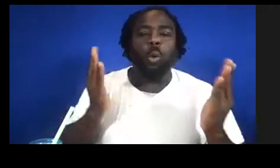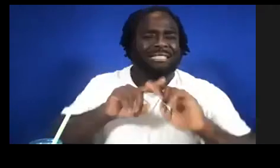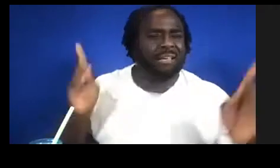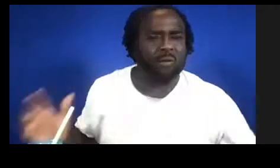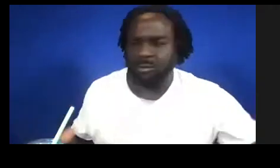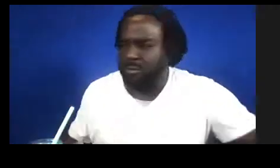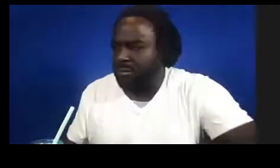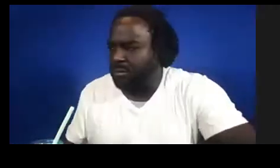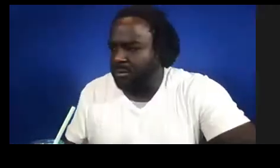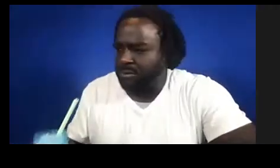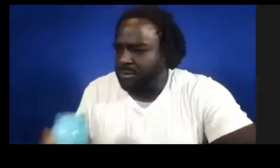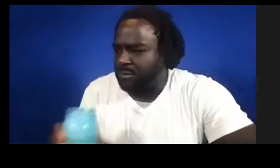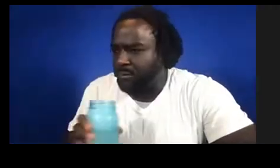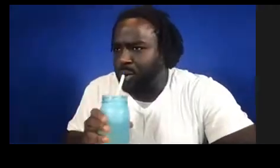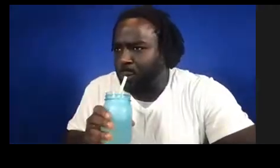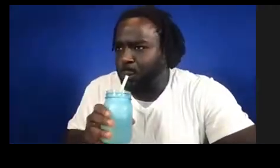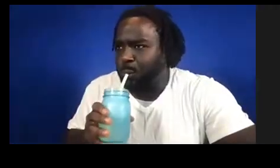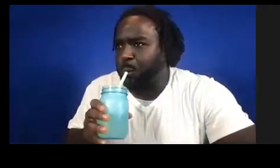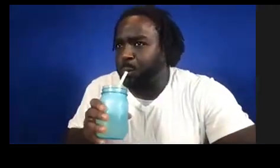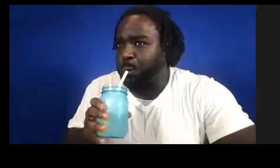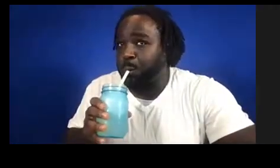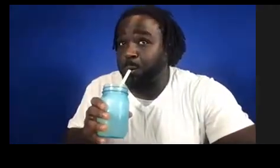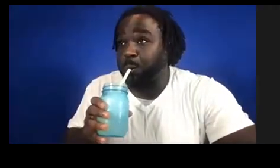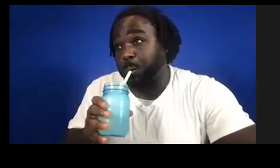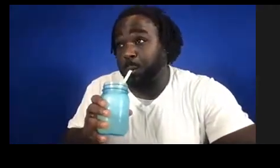You know, people break the law every day, right? What's the difference?